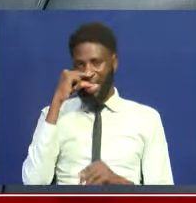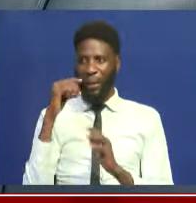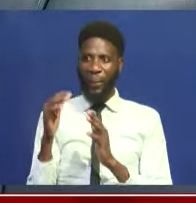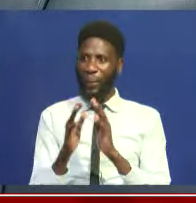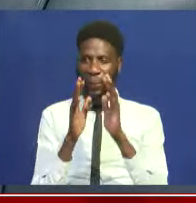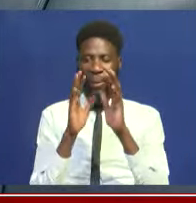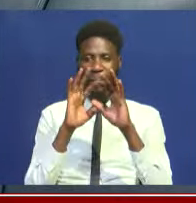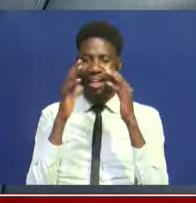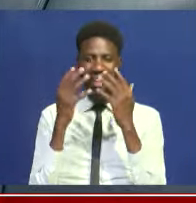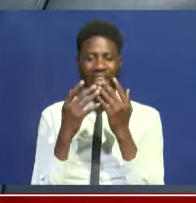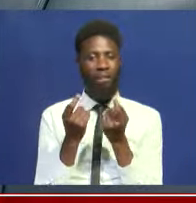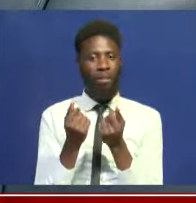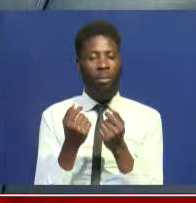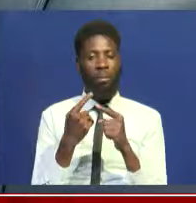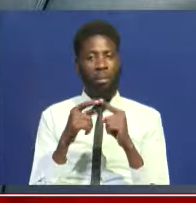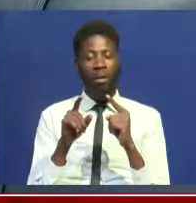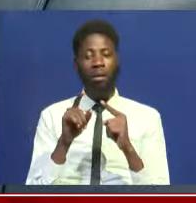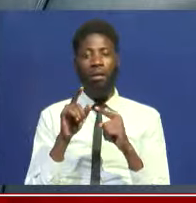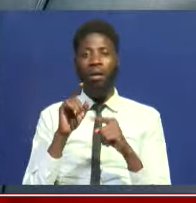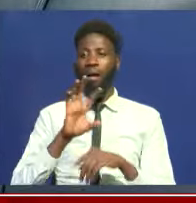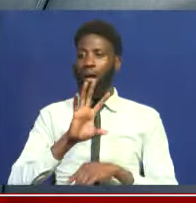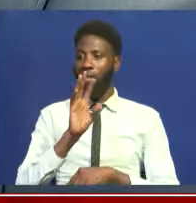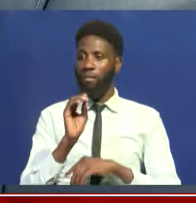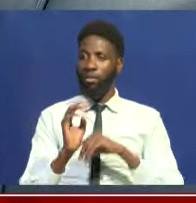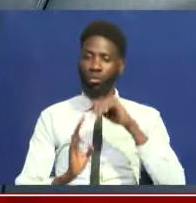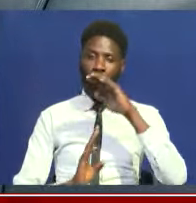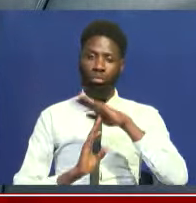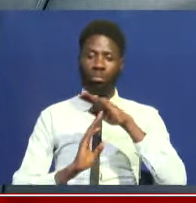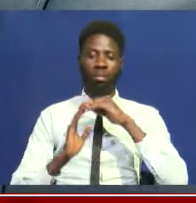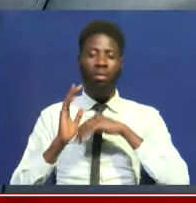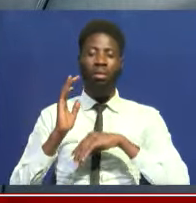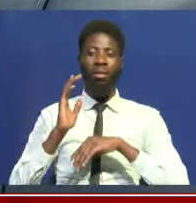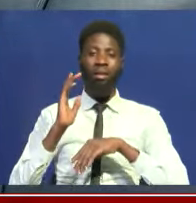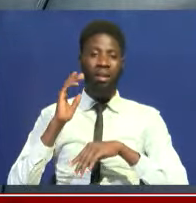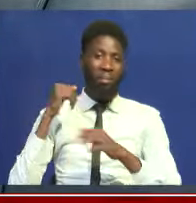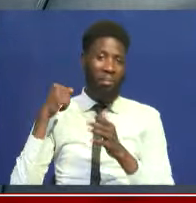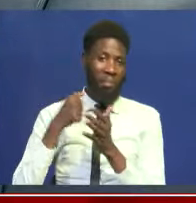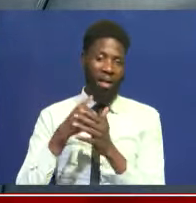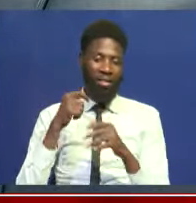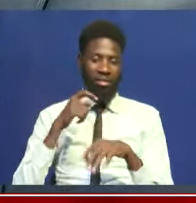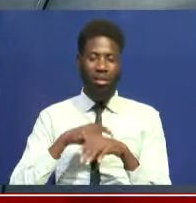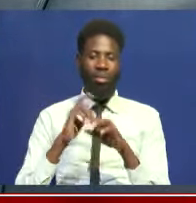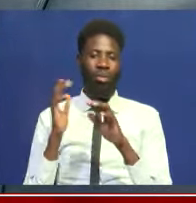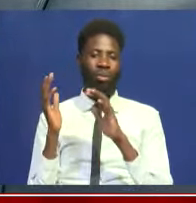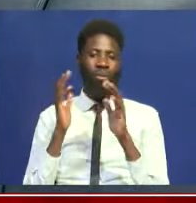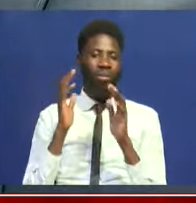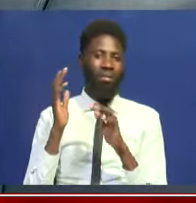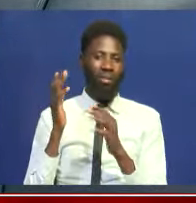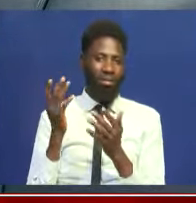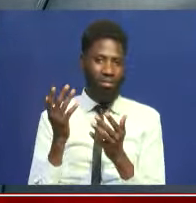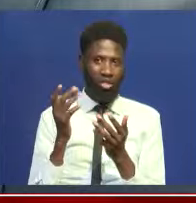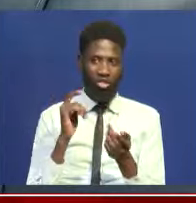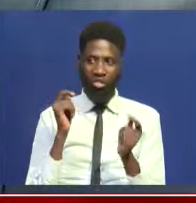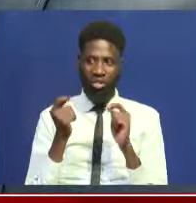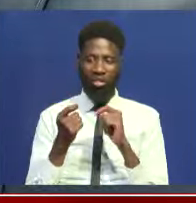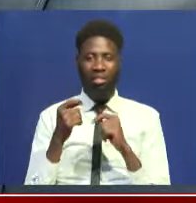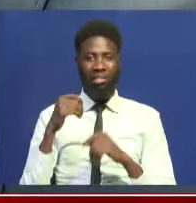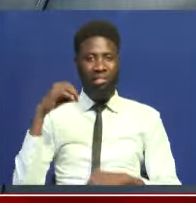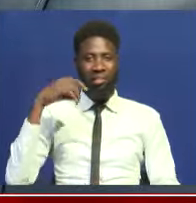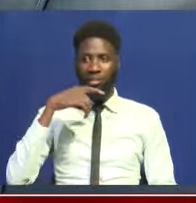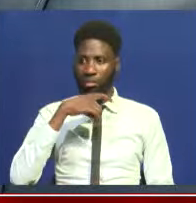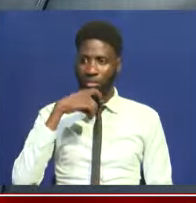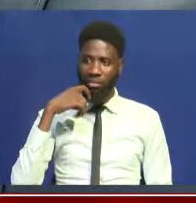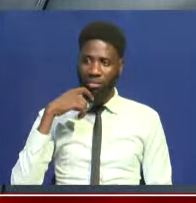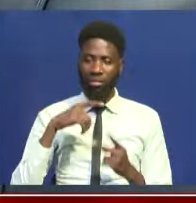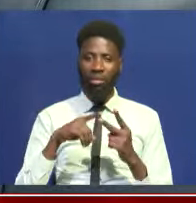the continent that is most impacted by weather-related disasters, meaning things like droughts